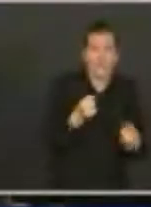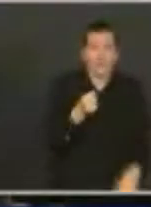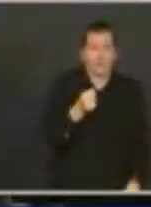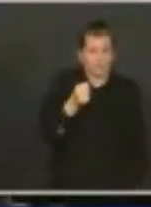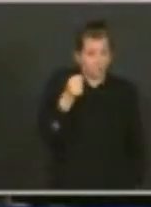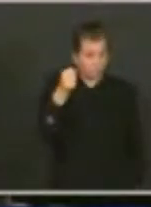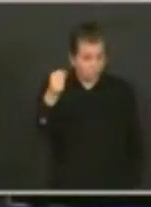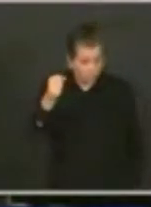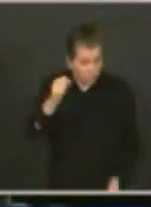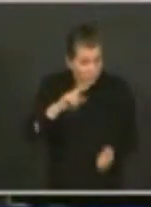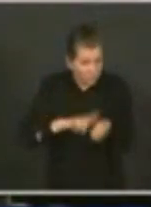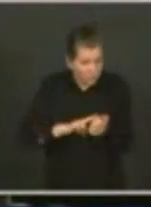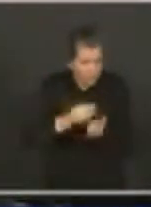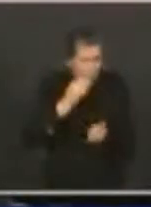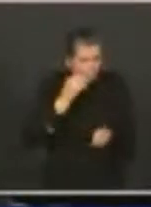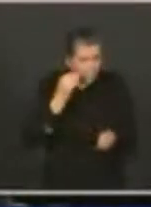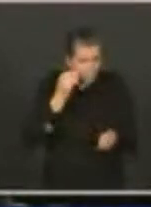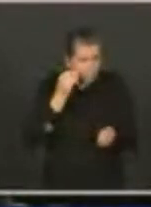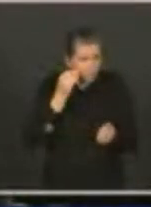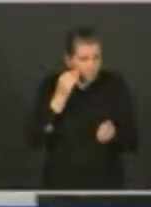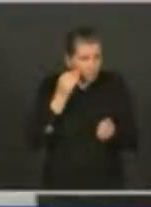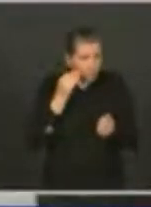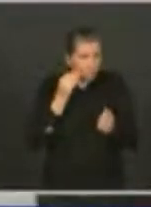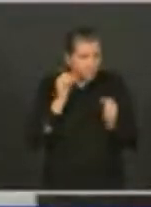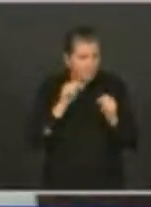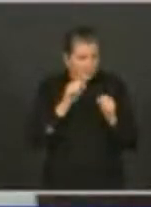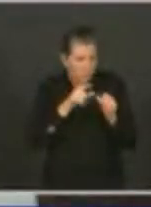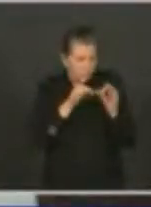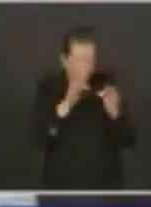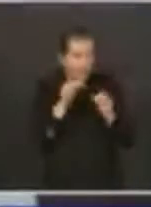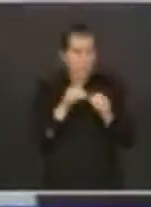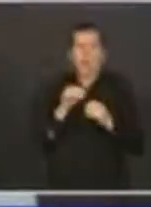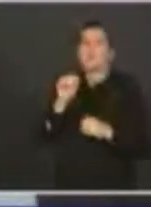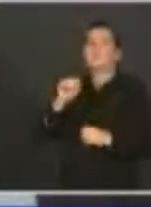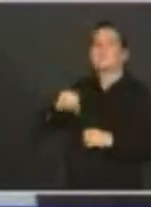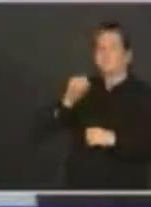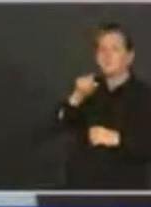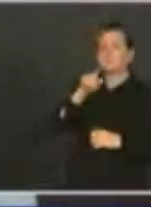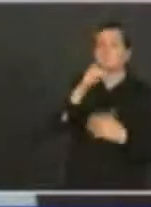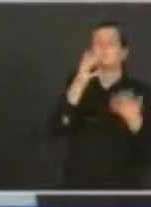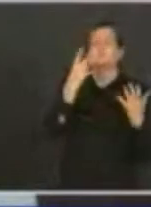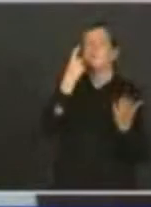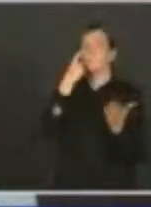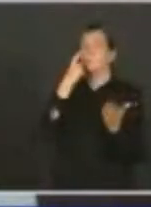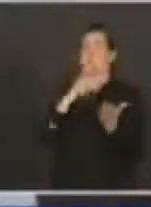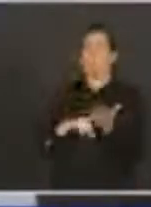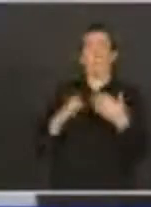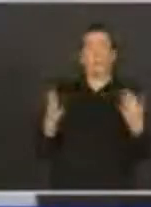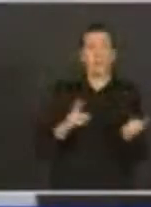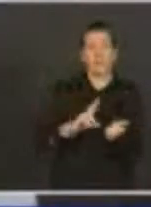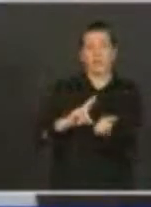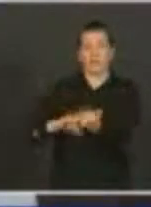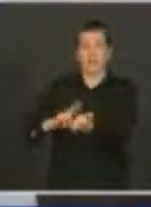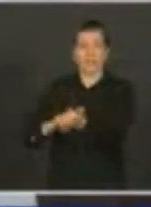horizon to try to quiet that down? What we've seen in nursing homes is mostly a reflection of what we have seen in